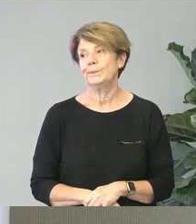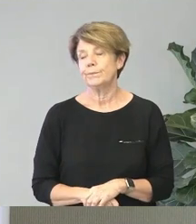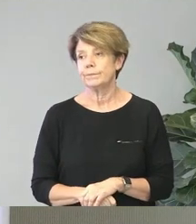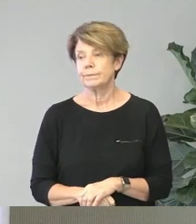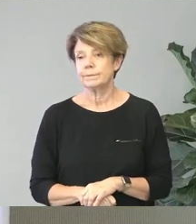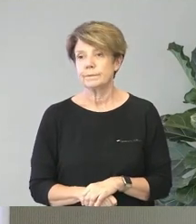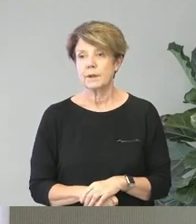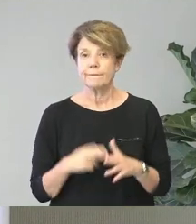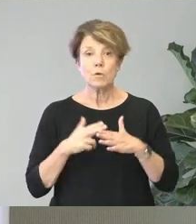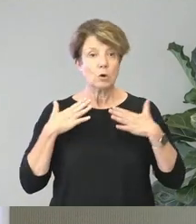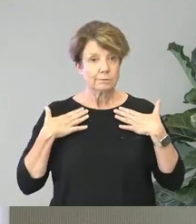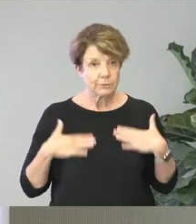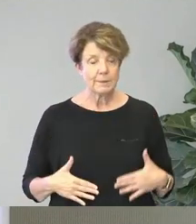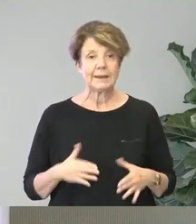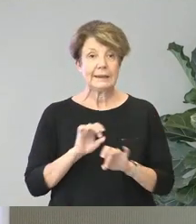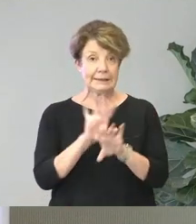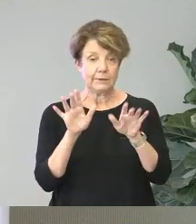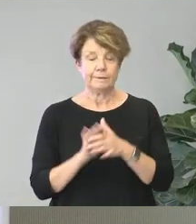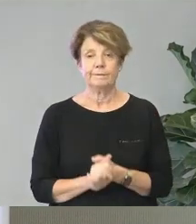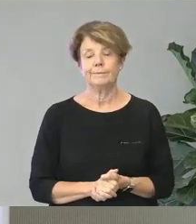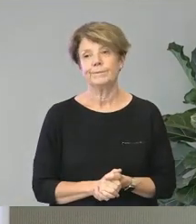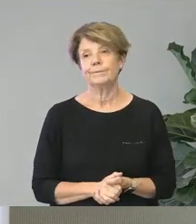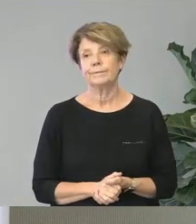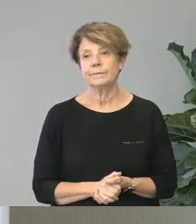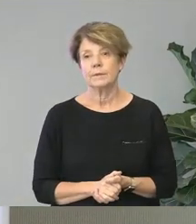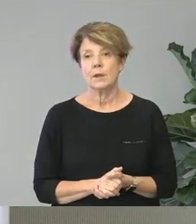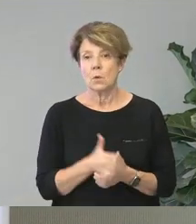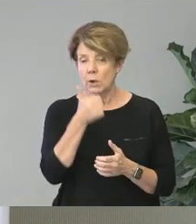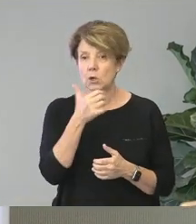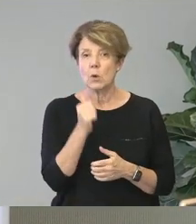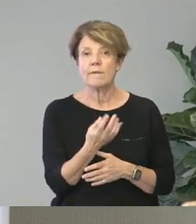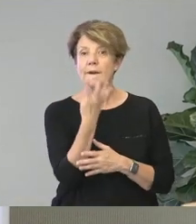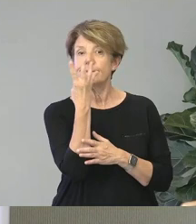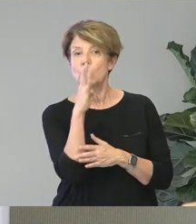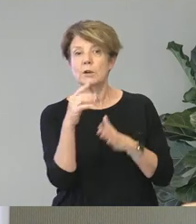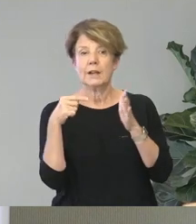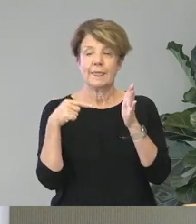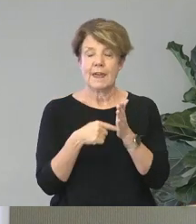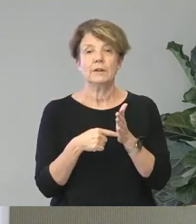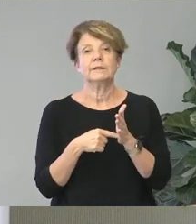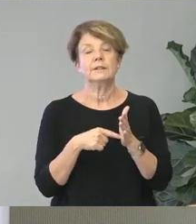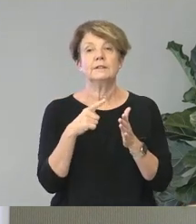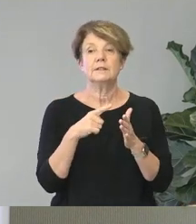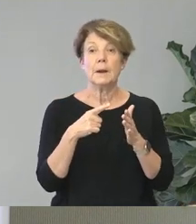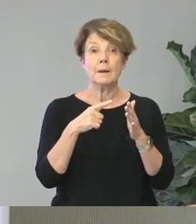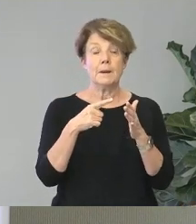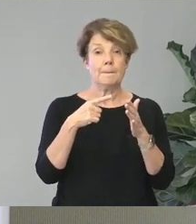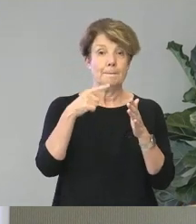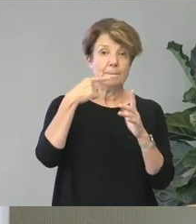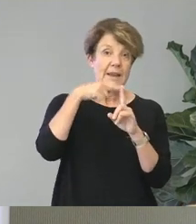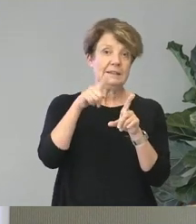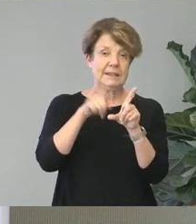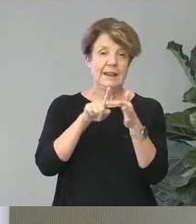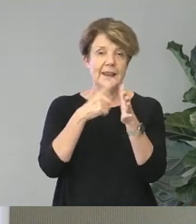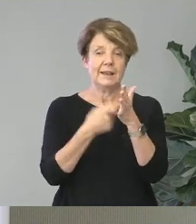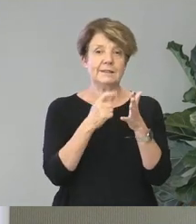for humanity itself. And you know we have those 40-plus thousand-year-old fish traps in Brewarrina. So we're lucky in New South Wales to have